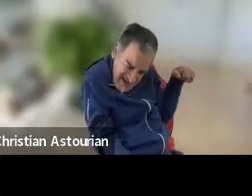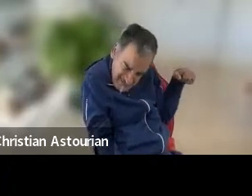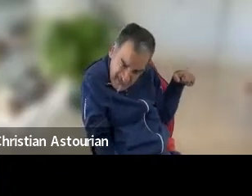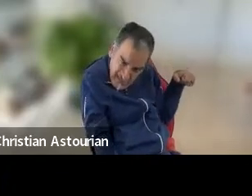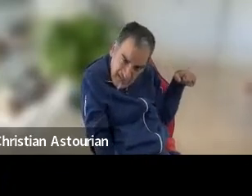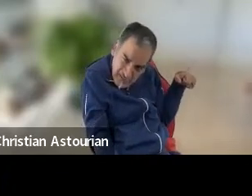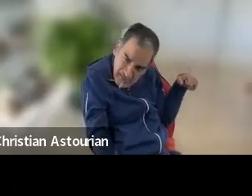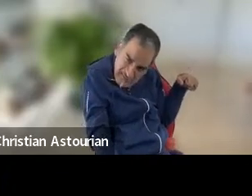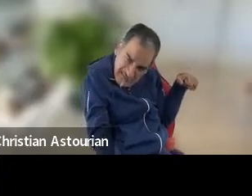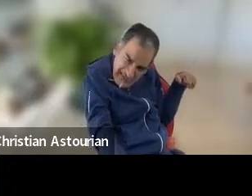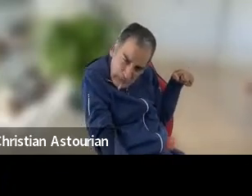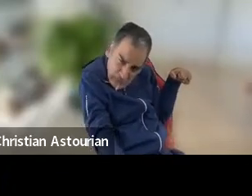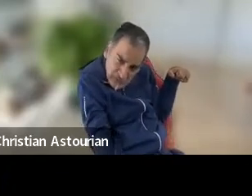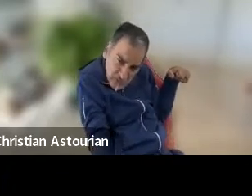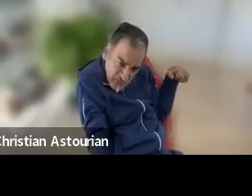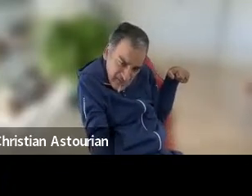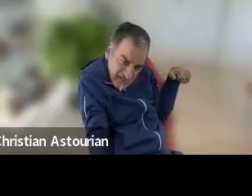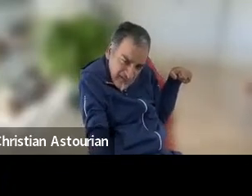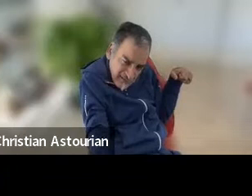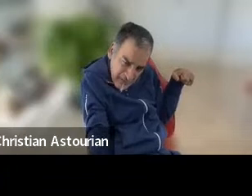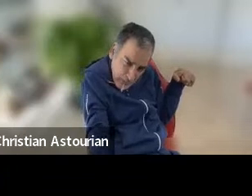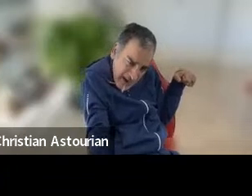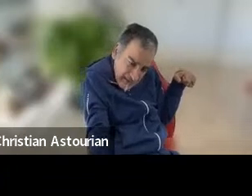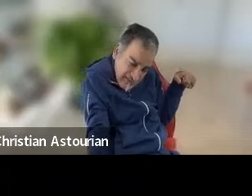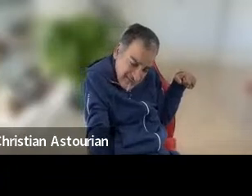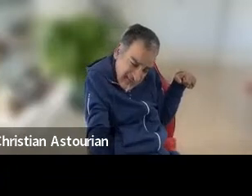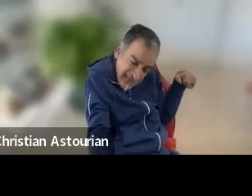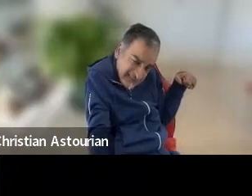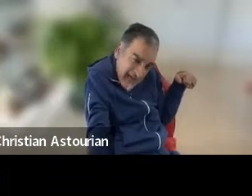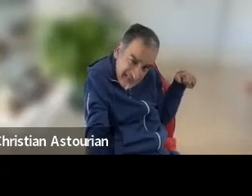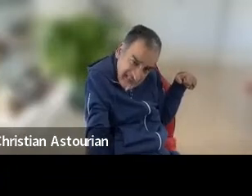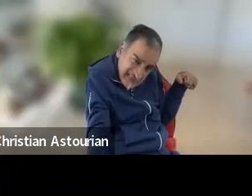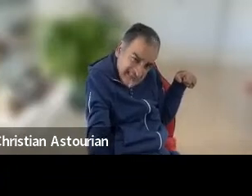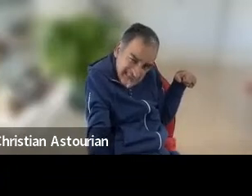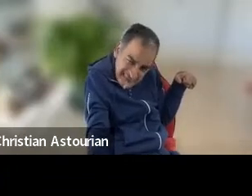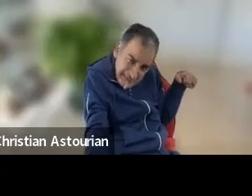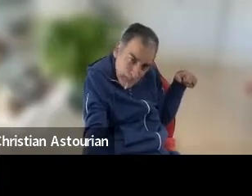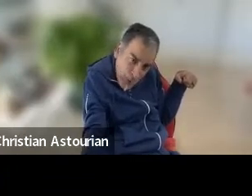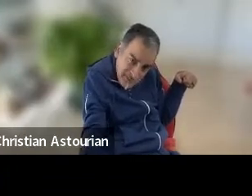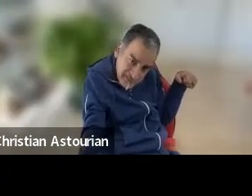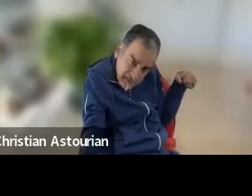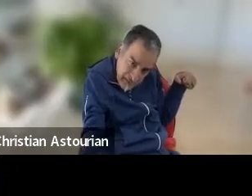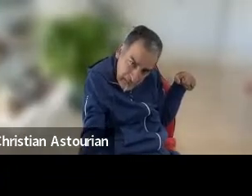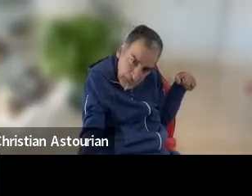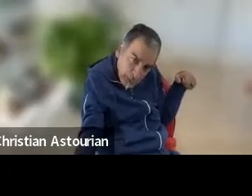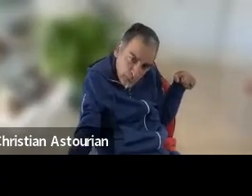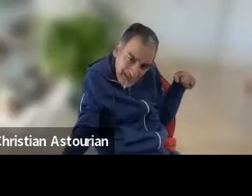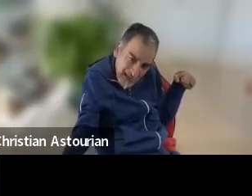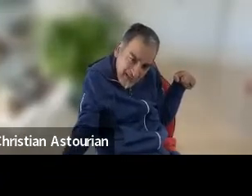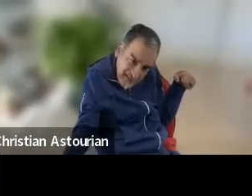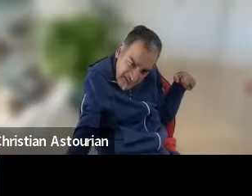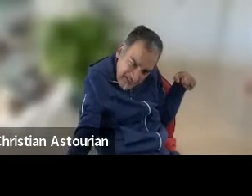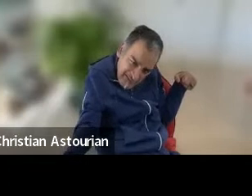anymore. And they are also the one that didn't want